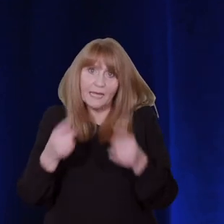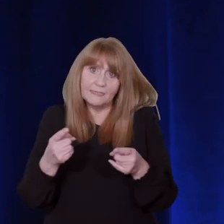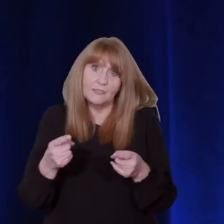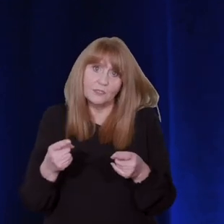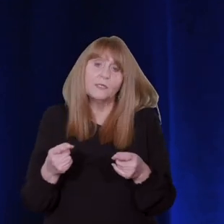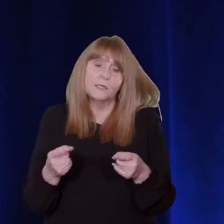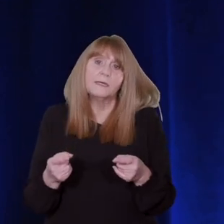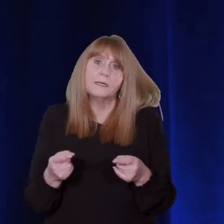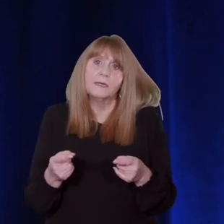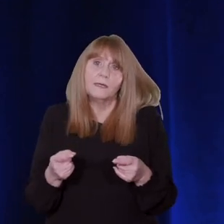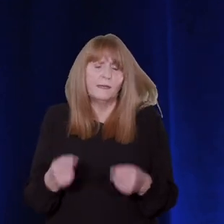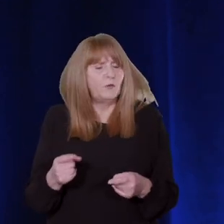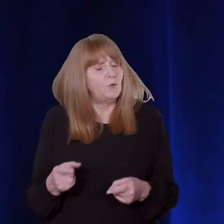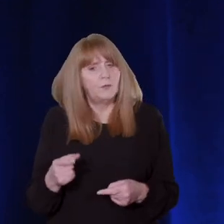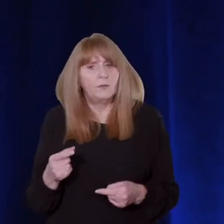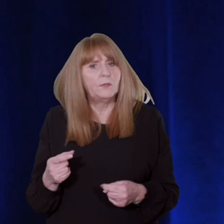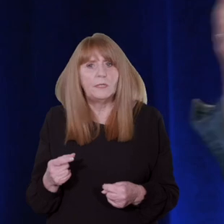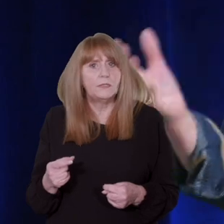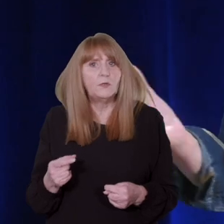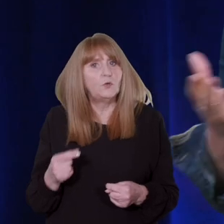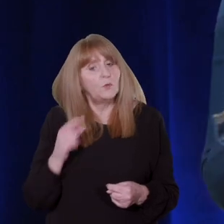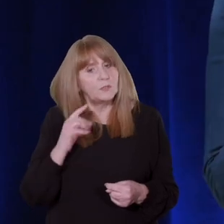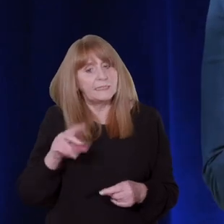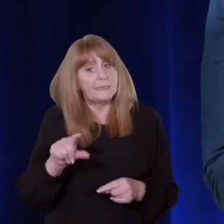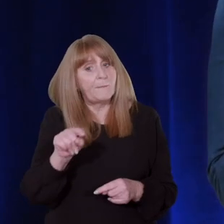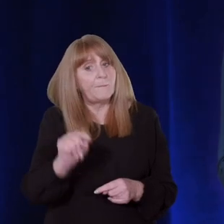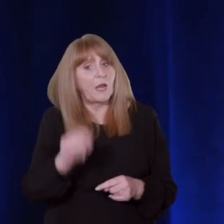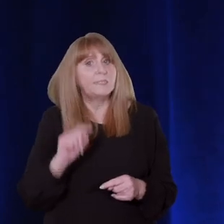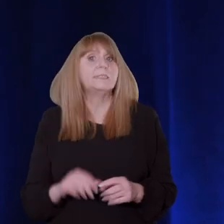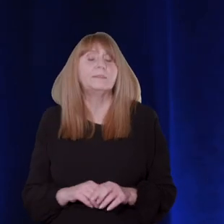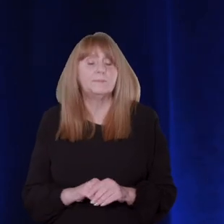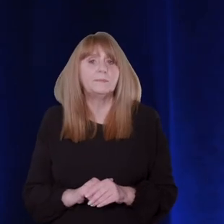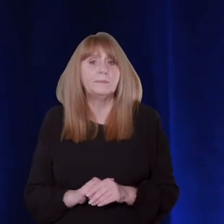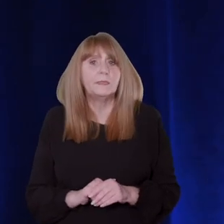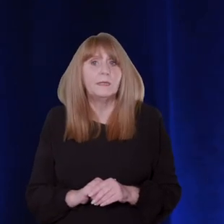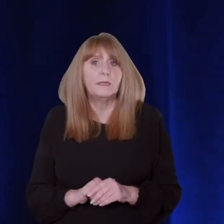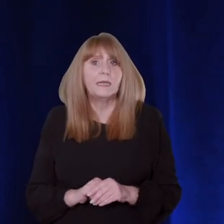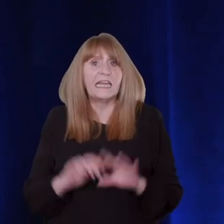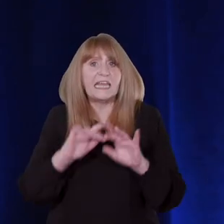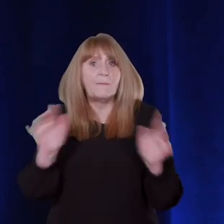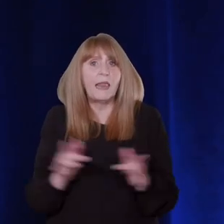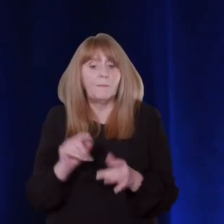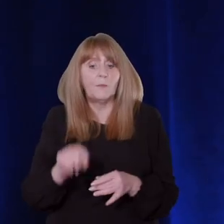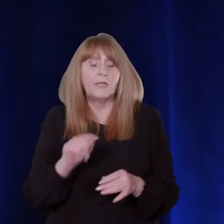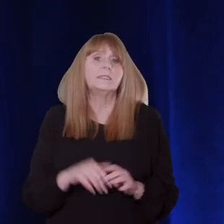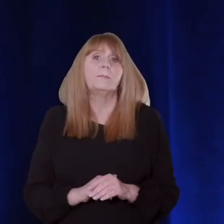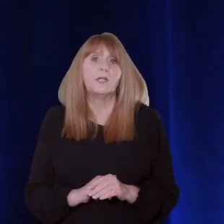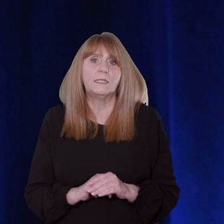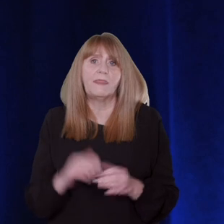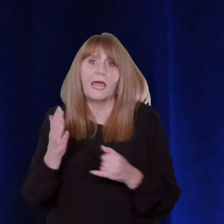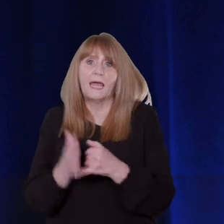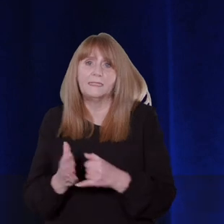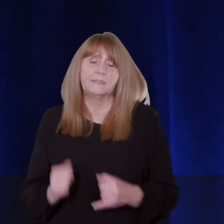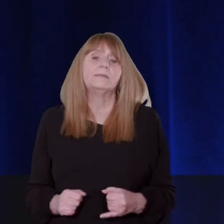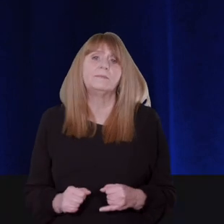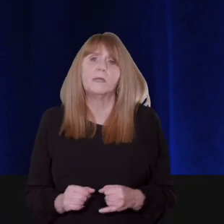also here ready to pray with and for you to be filled with the Holy Spirit. Jesus says, I'm the way, the truth, and the life. And no one